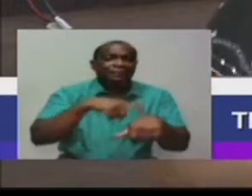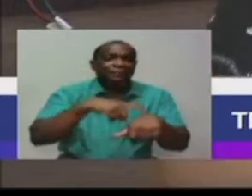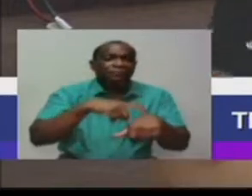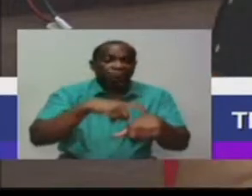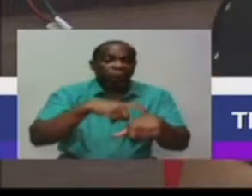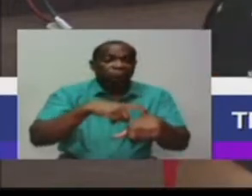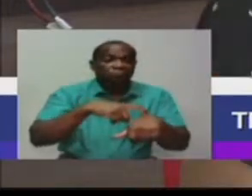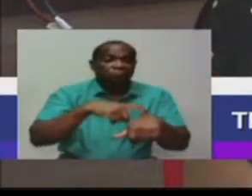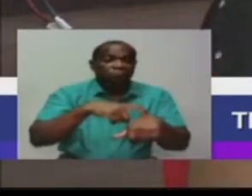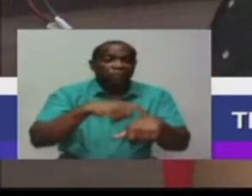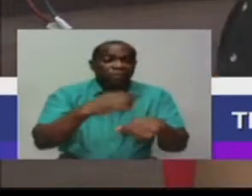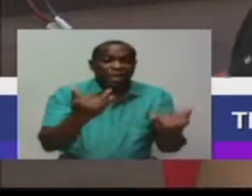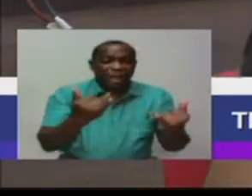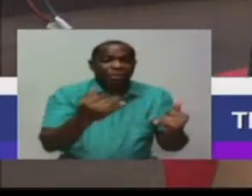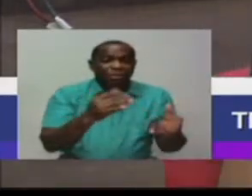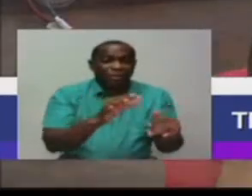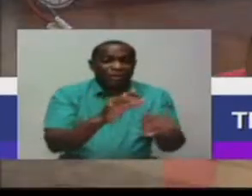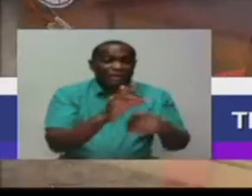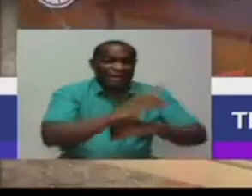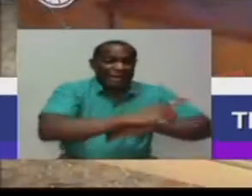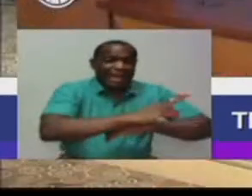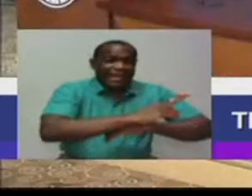point in time.